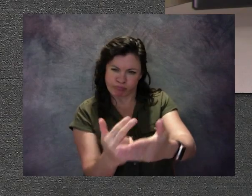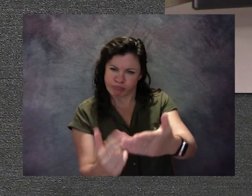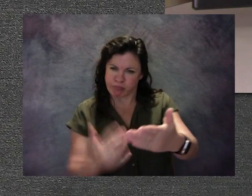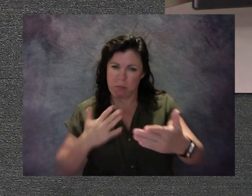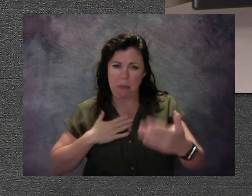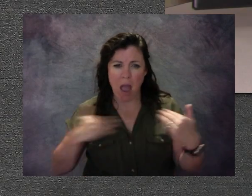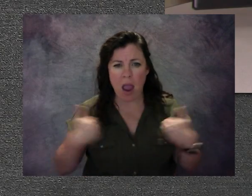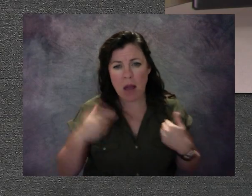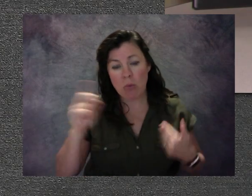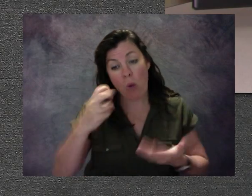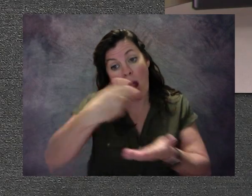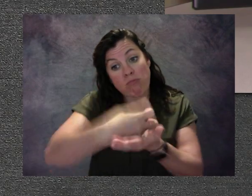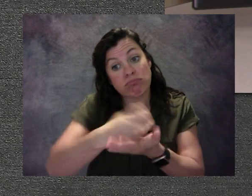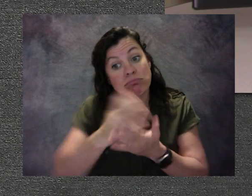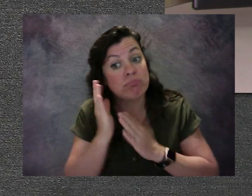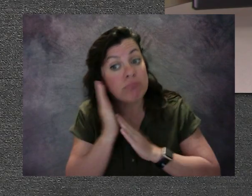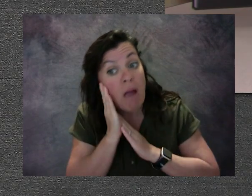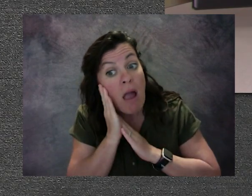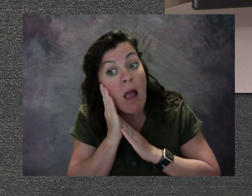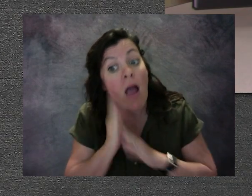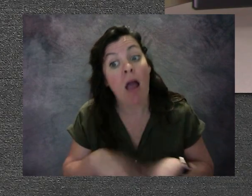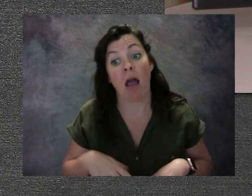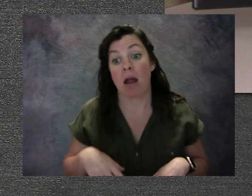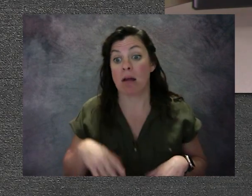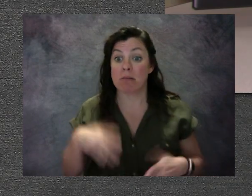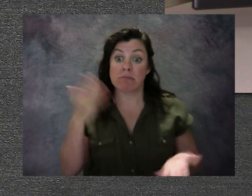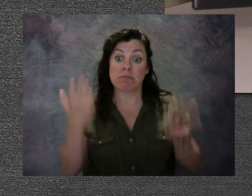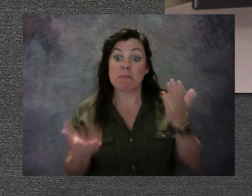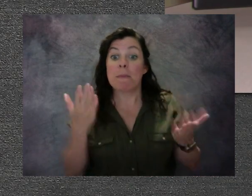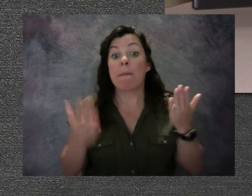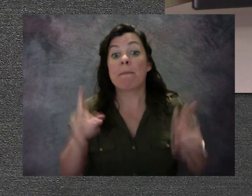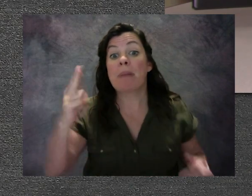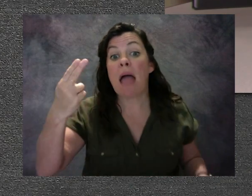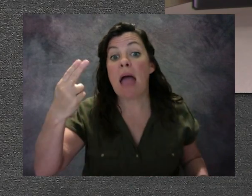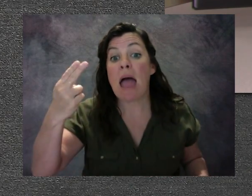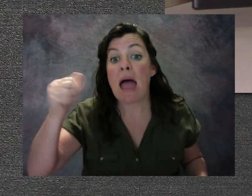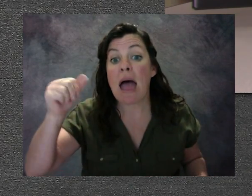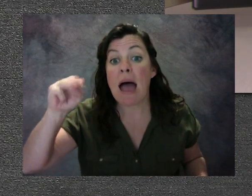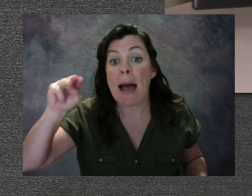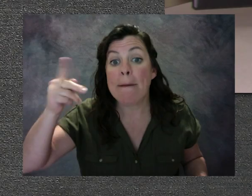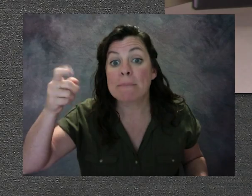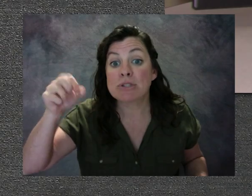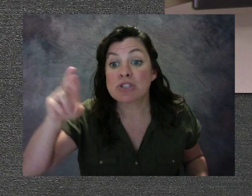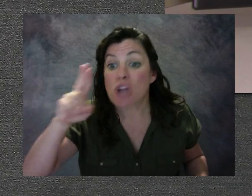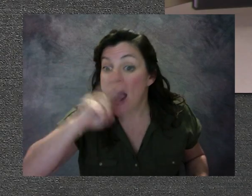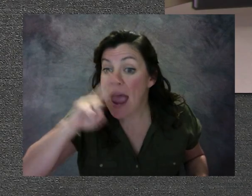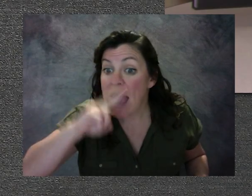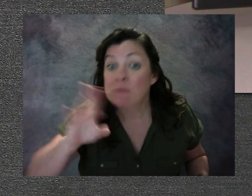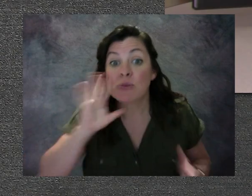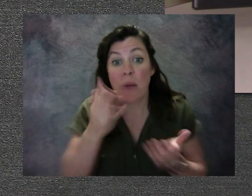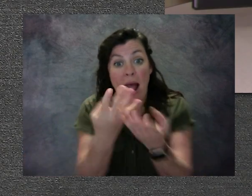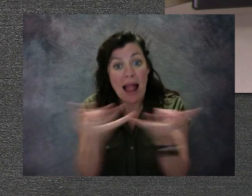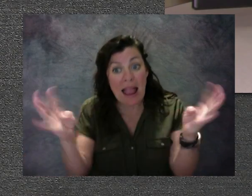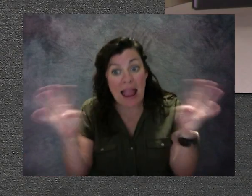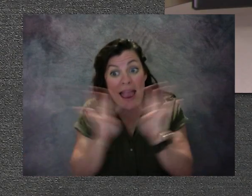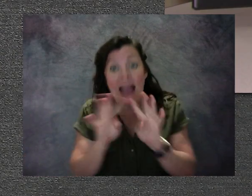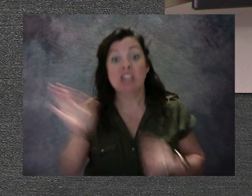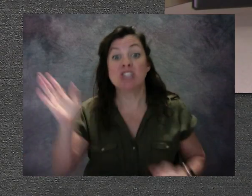hamster, would he be sleeping in a cage? If you had a fish, would he be swimming in an